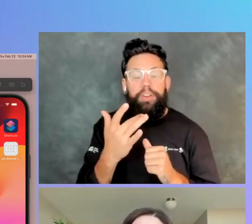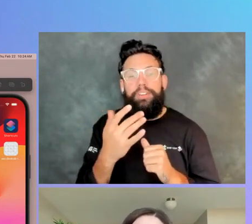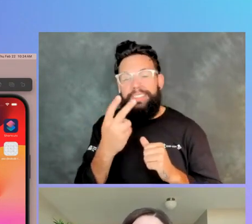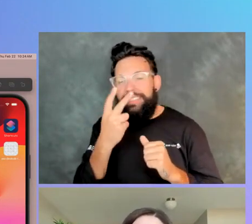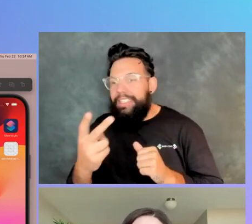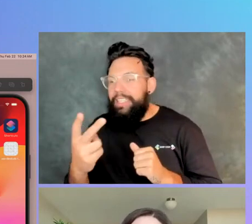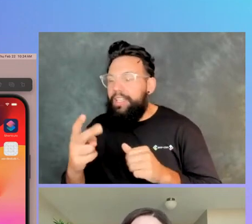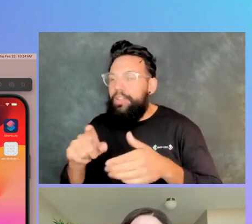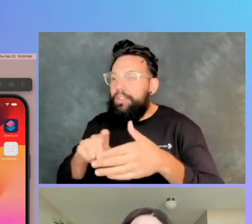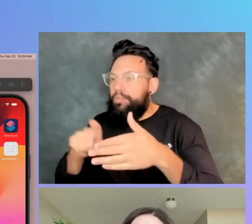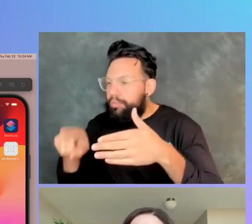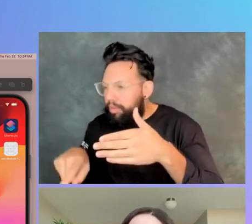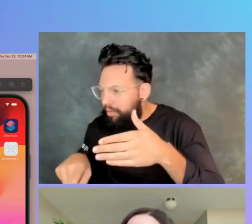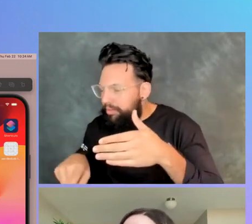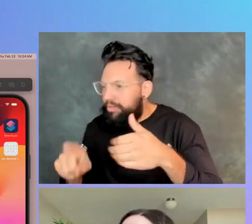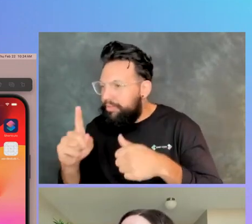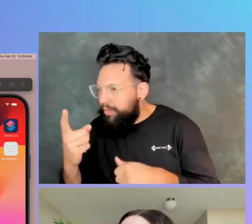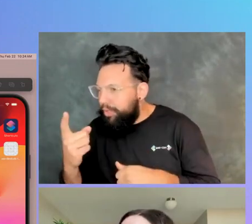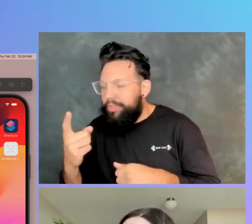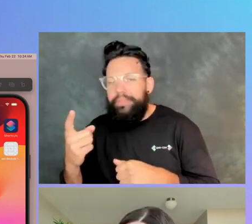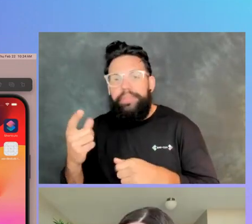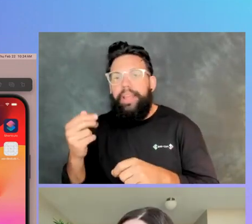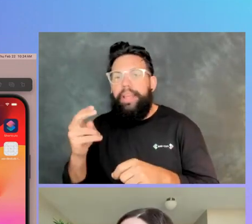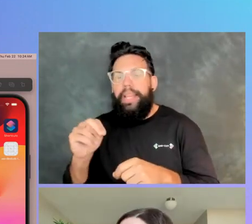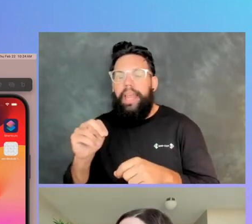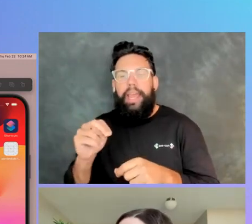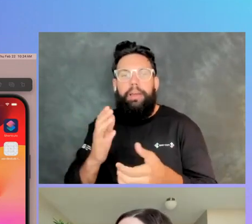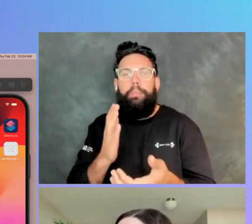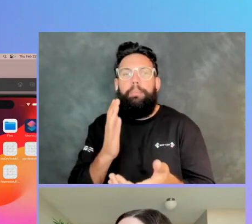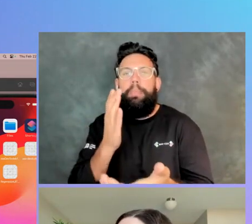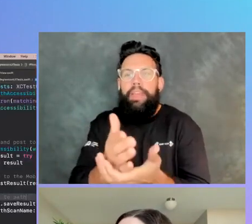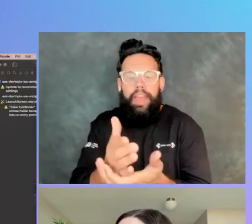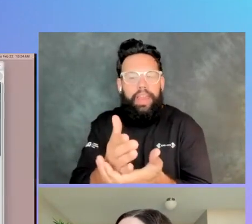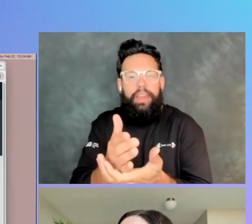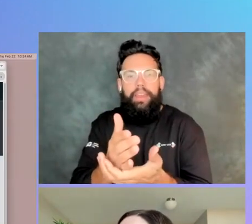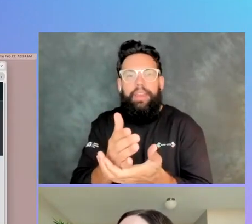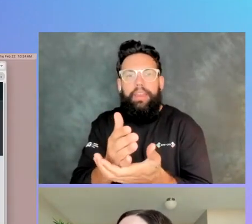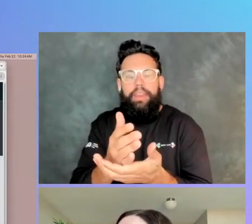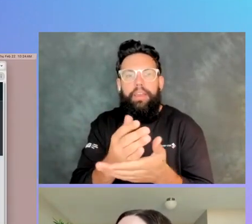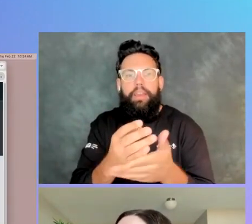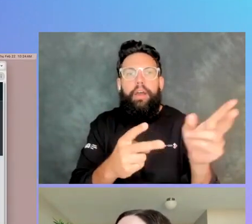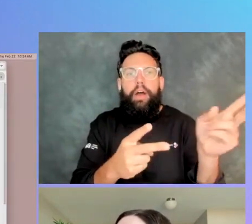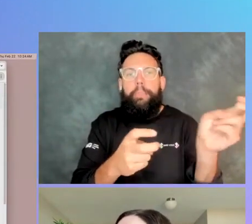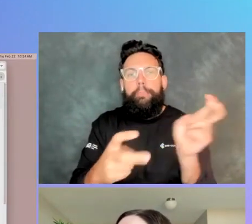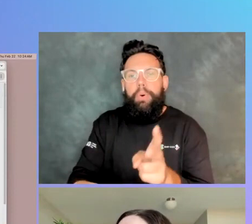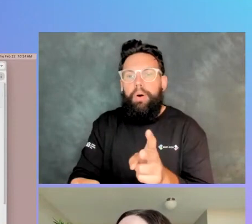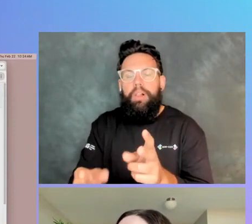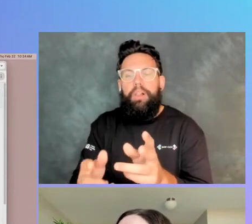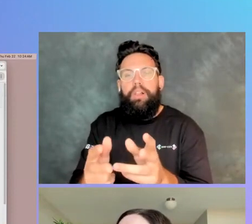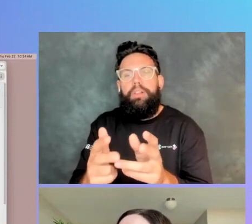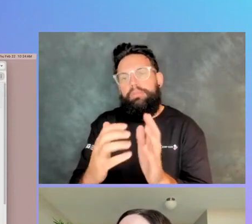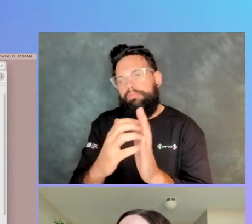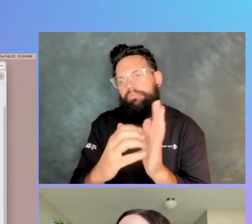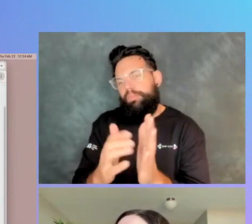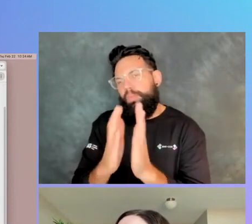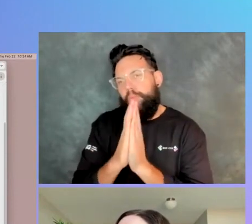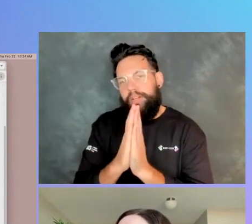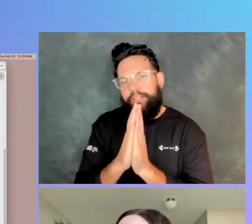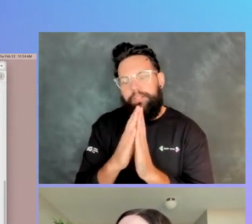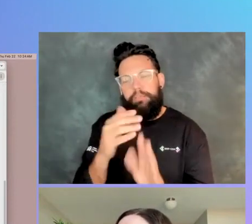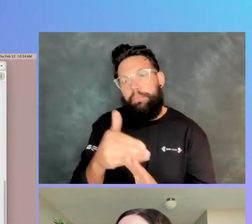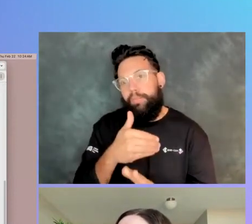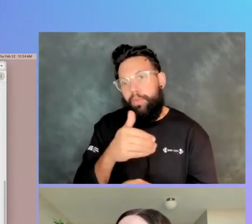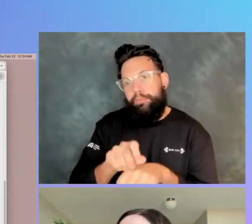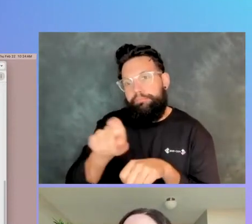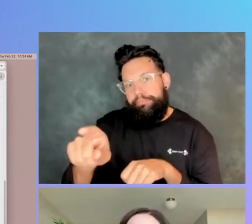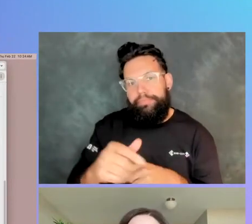that UI test and prevent a pull request from merging in that case. So let me just show a quick example of that. We've used GitHub